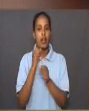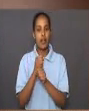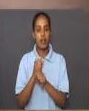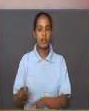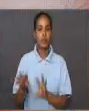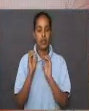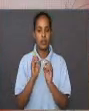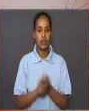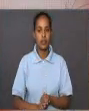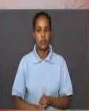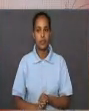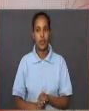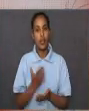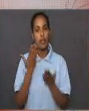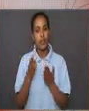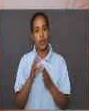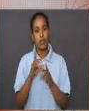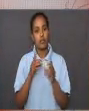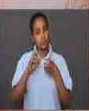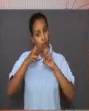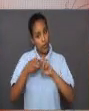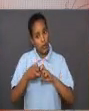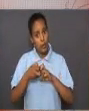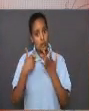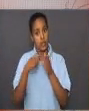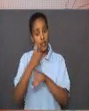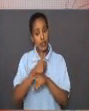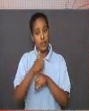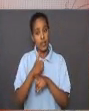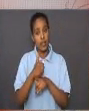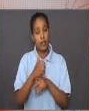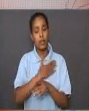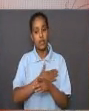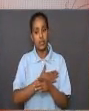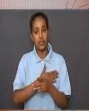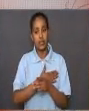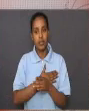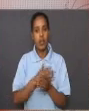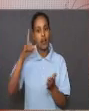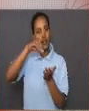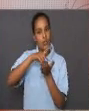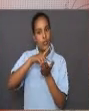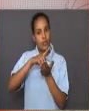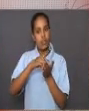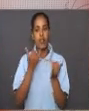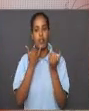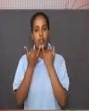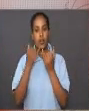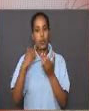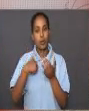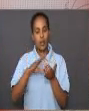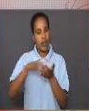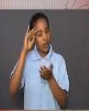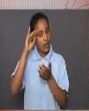students. If you had trouble with this activity, please review the information we